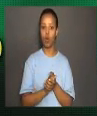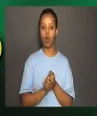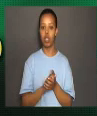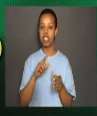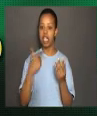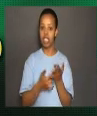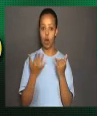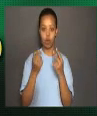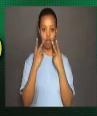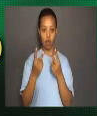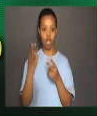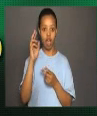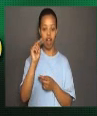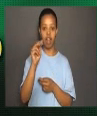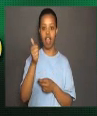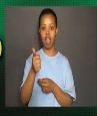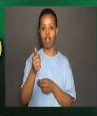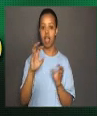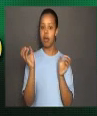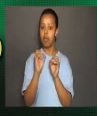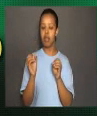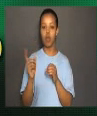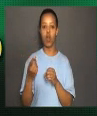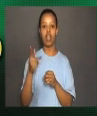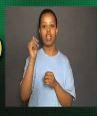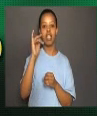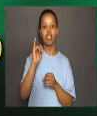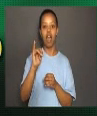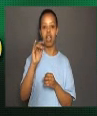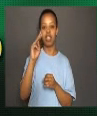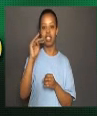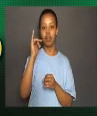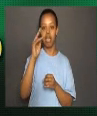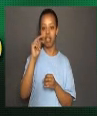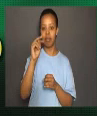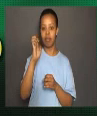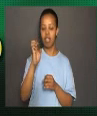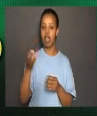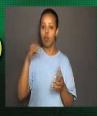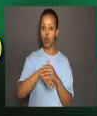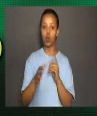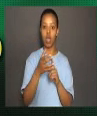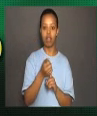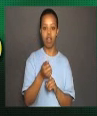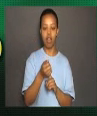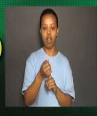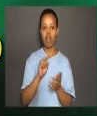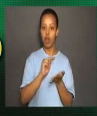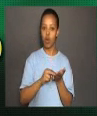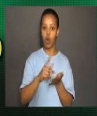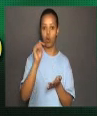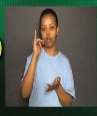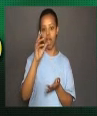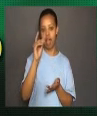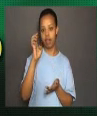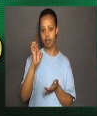in RNA, there is no thymine-containing nucleotide. It is replaced